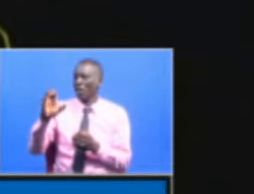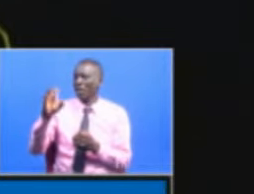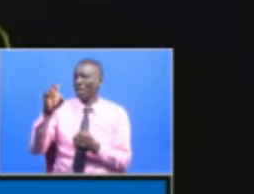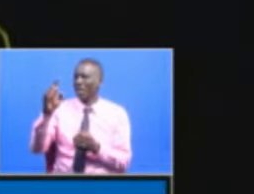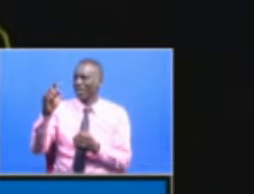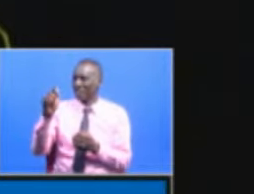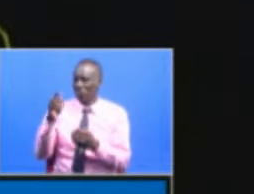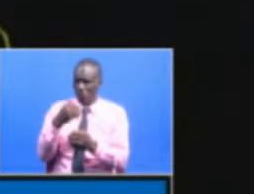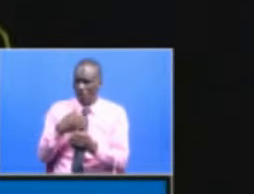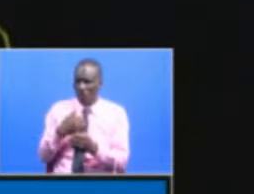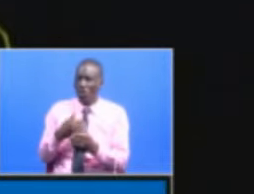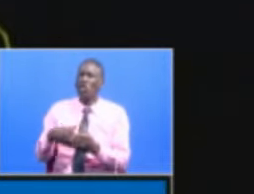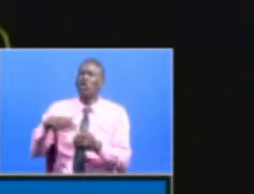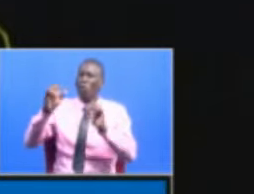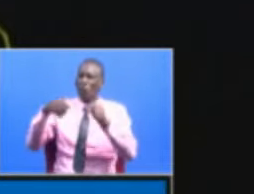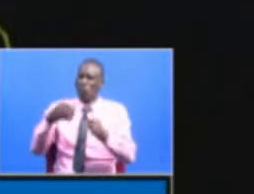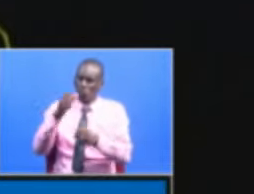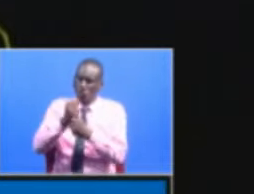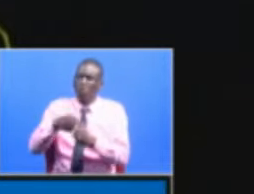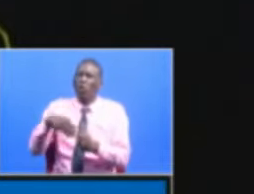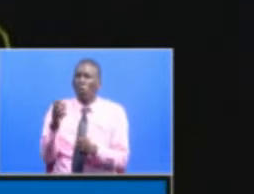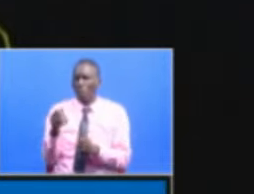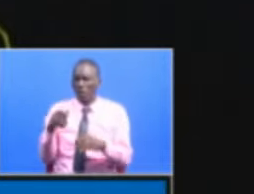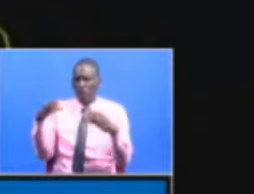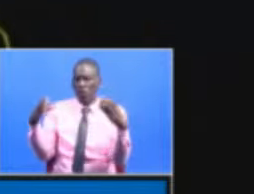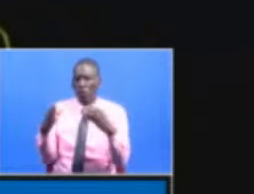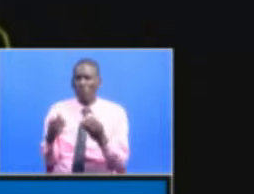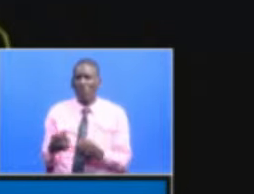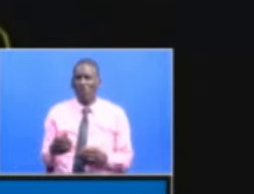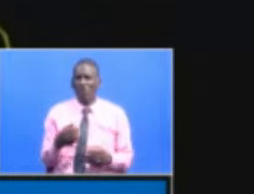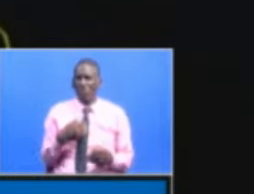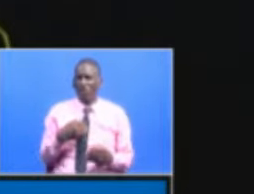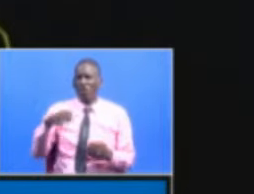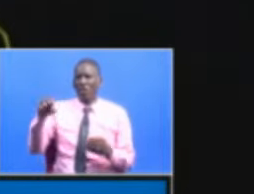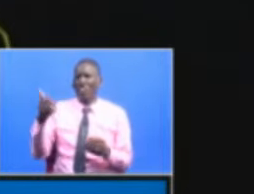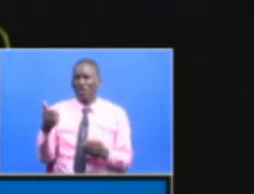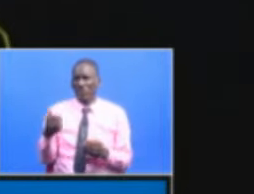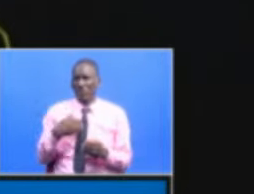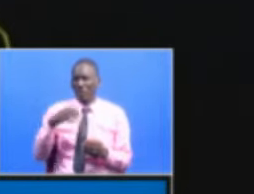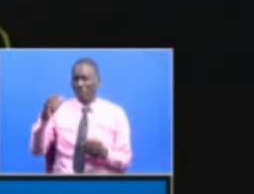you to earn more money in the community. They have